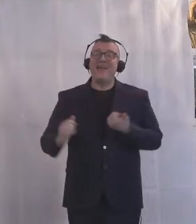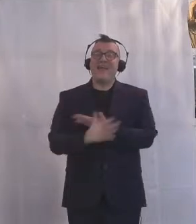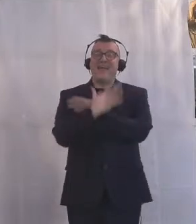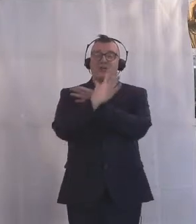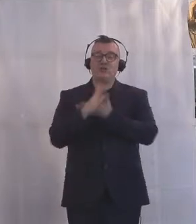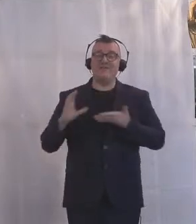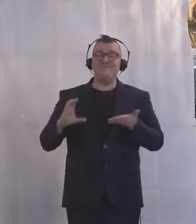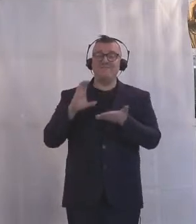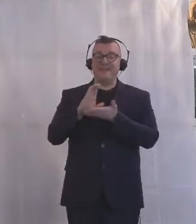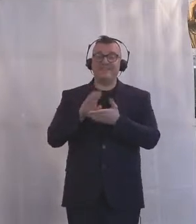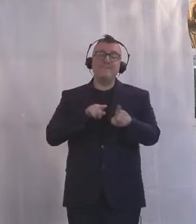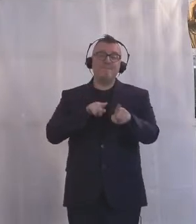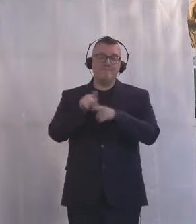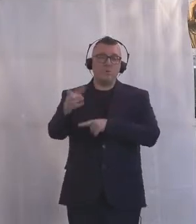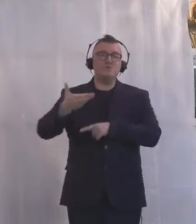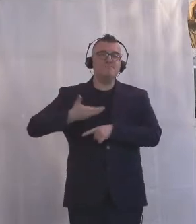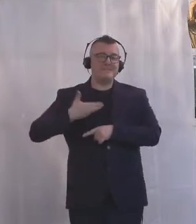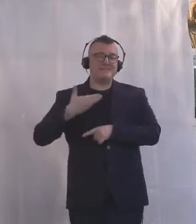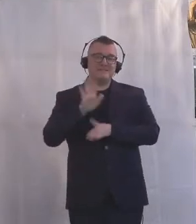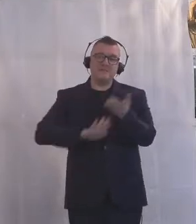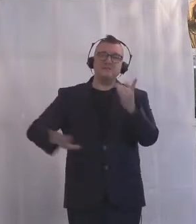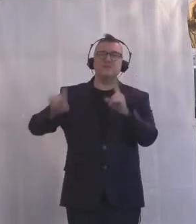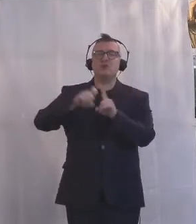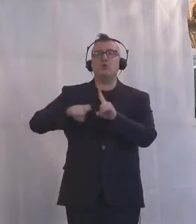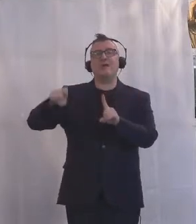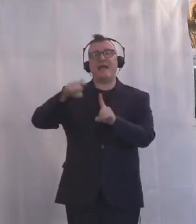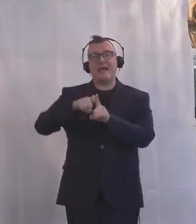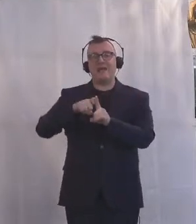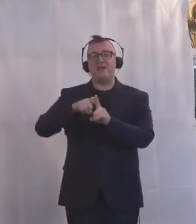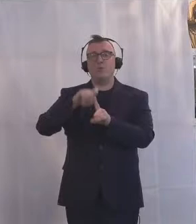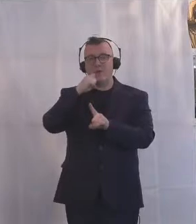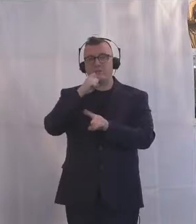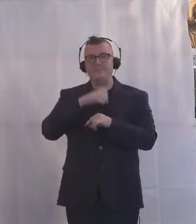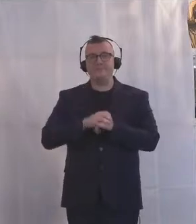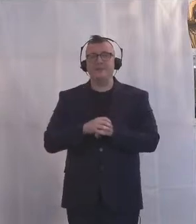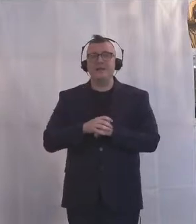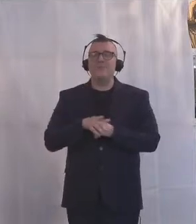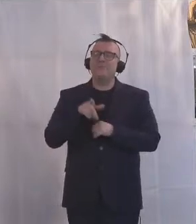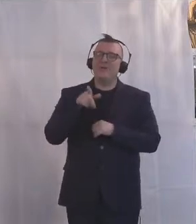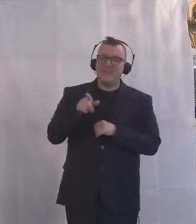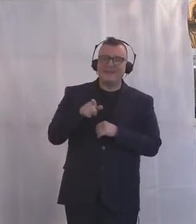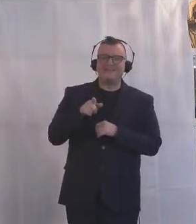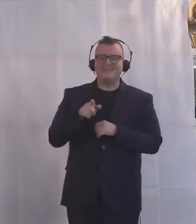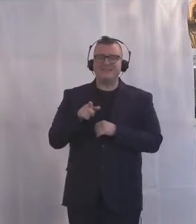are, and then hopefully feeding that funnel into venture capital, where we know that